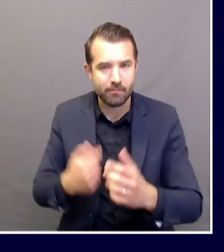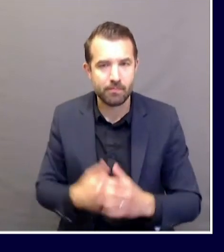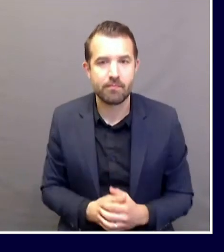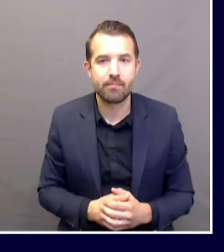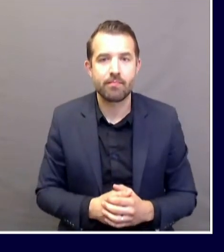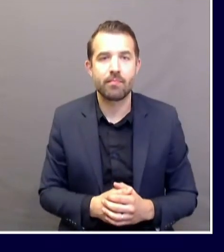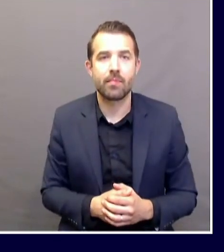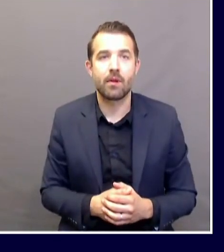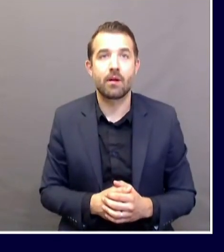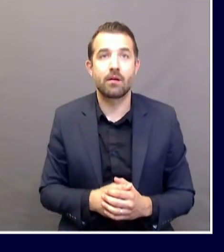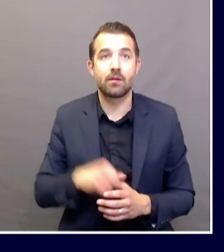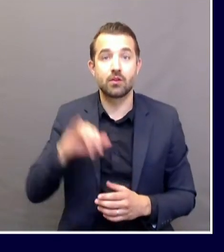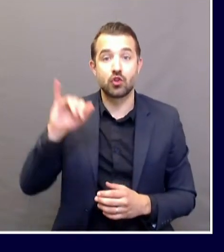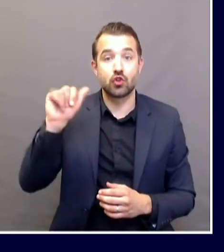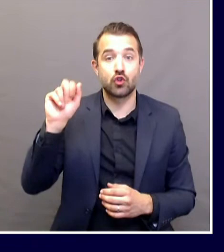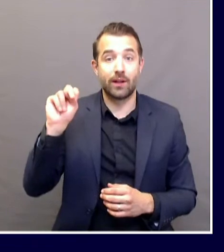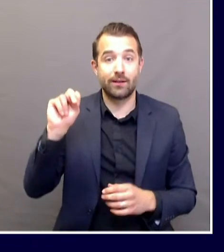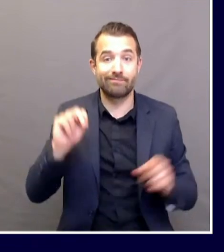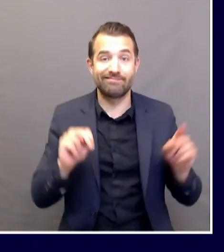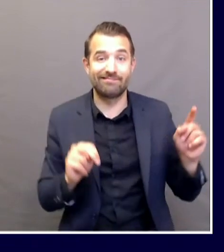in recent months, and